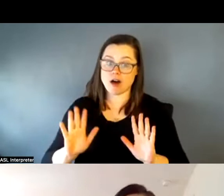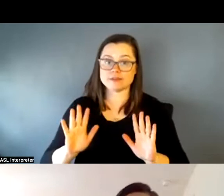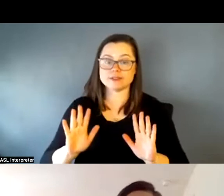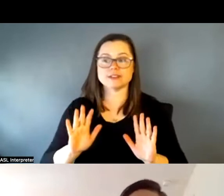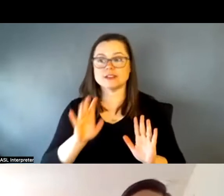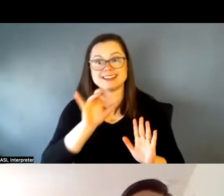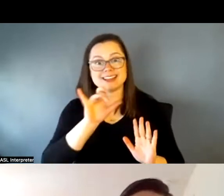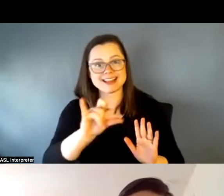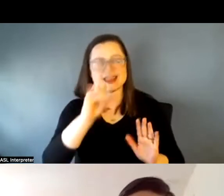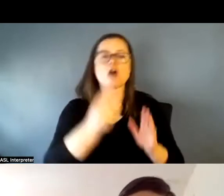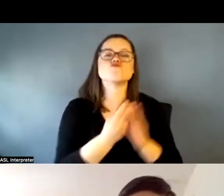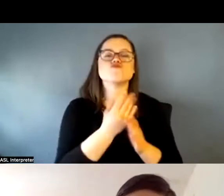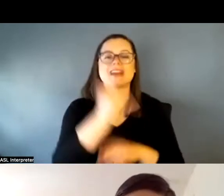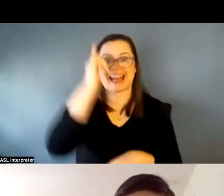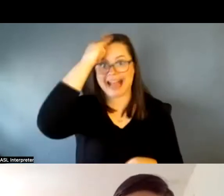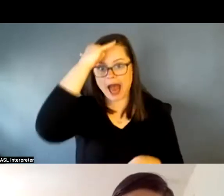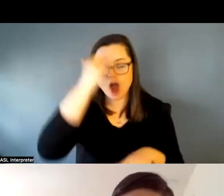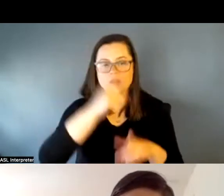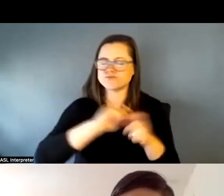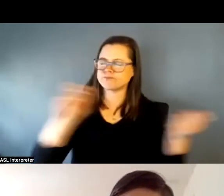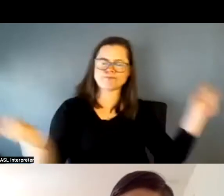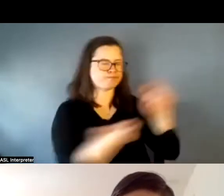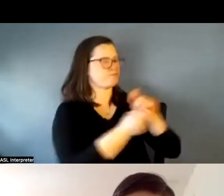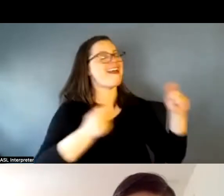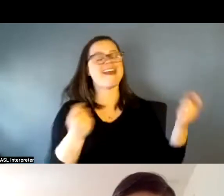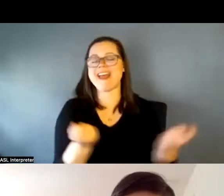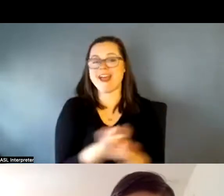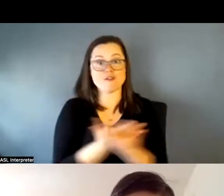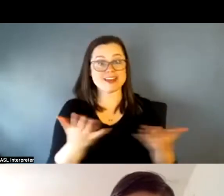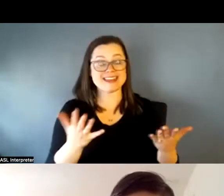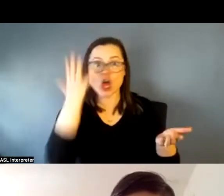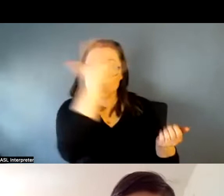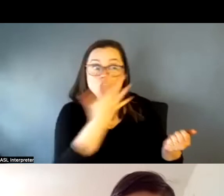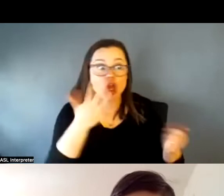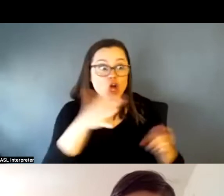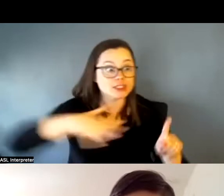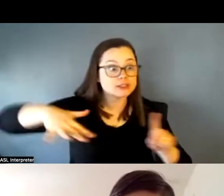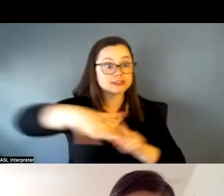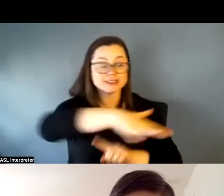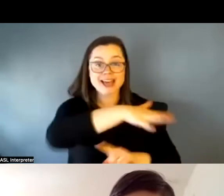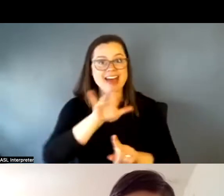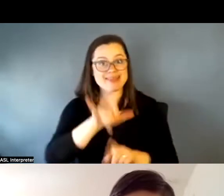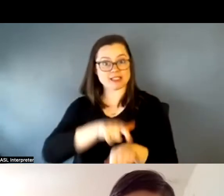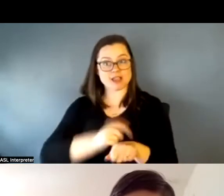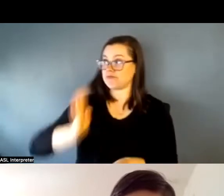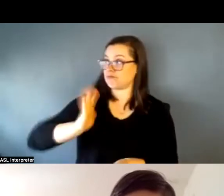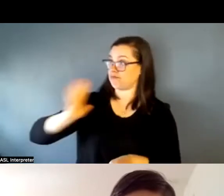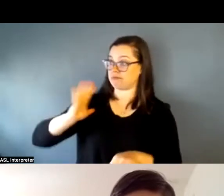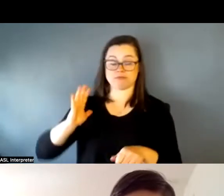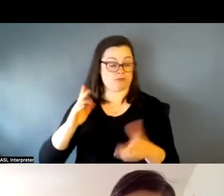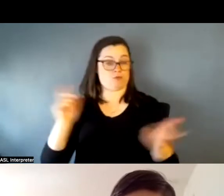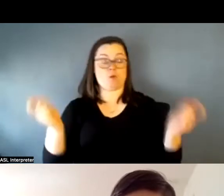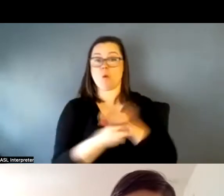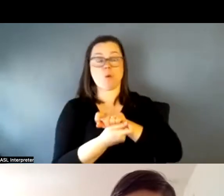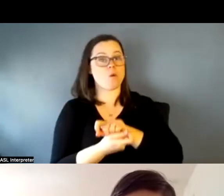changed, everything in terms of how the place looks. I mean, and looked at the time as well when